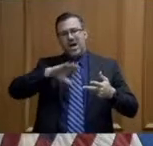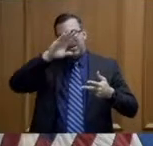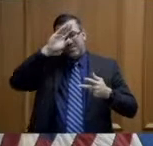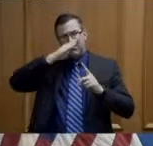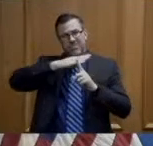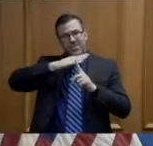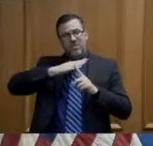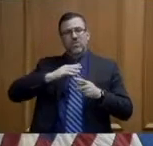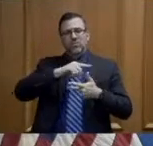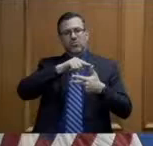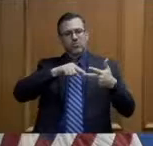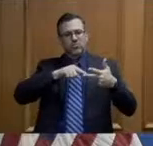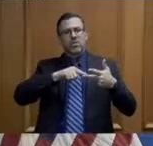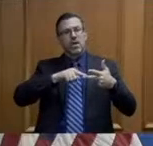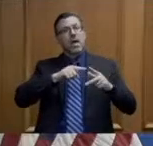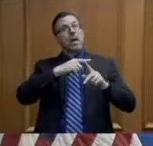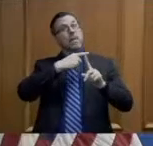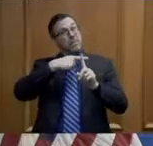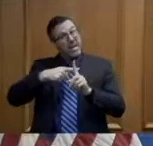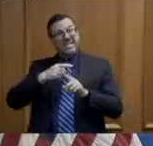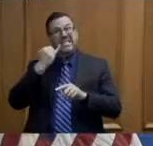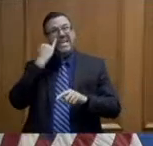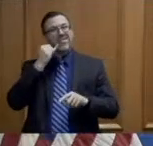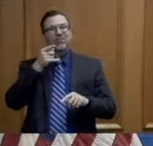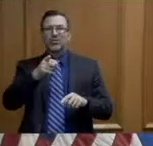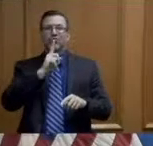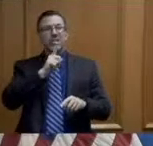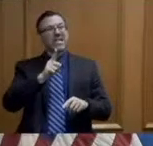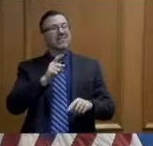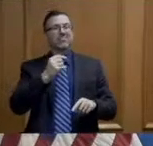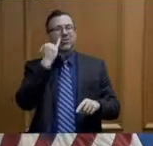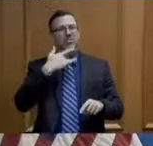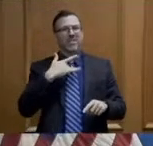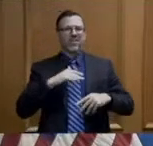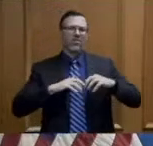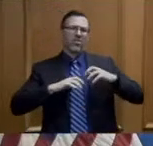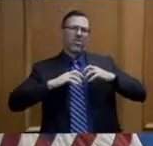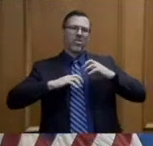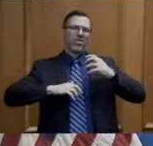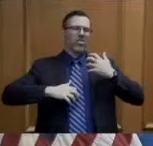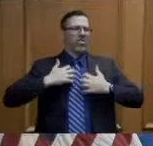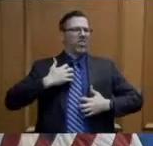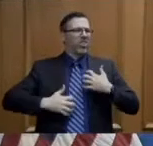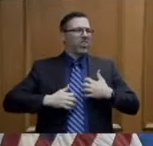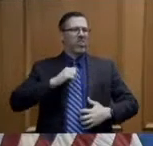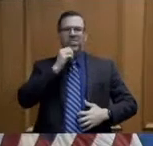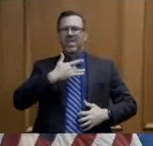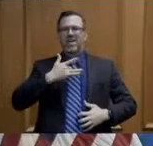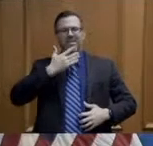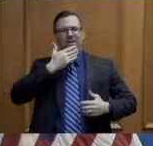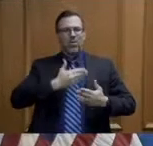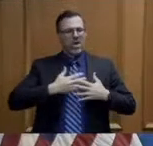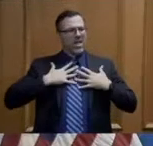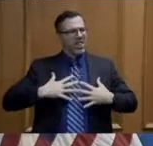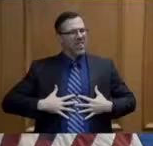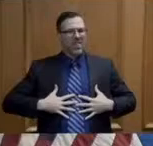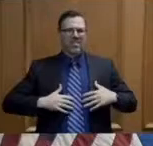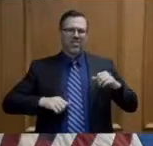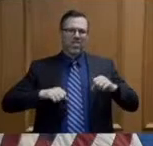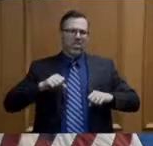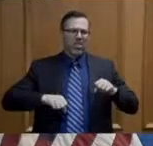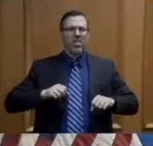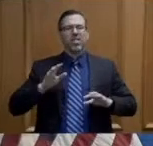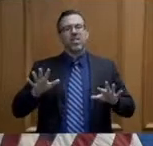symptoms, we want Tennesseans who aren't feeling well to get tested. This expanded testing effort will launch this